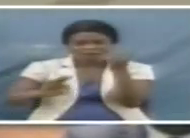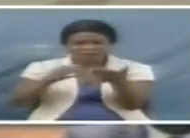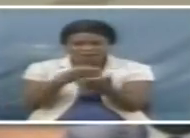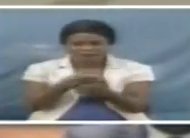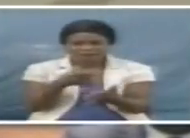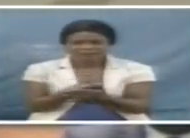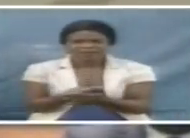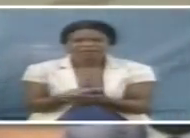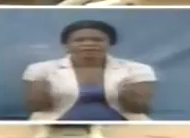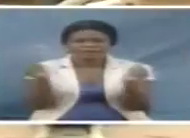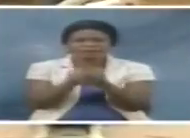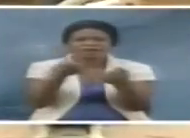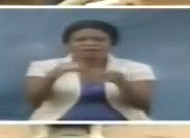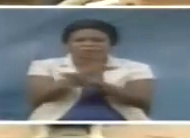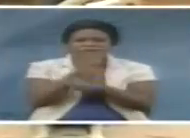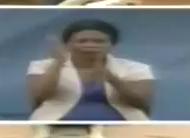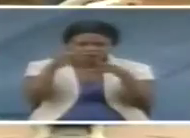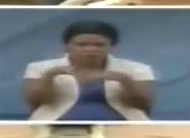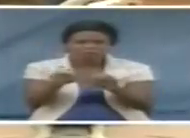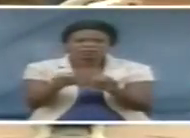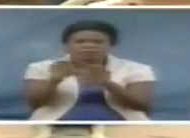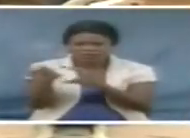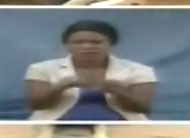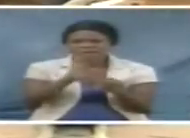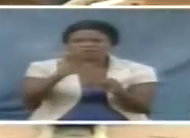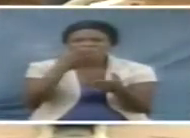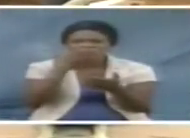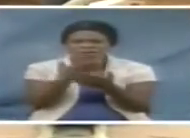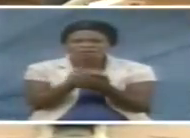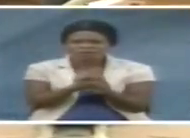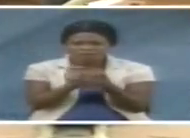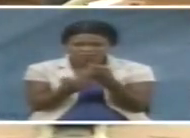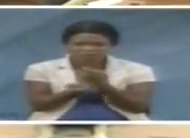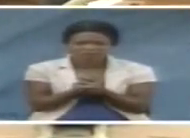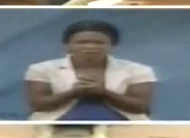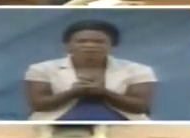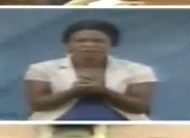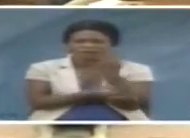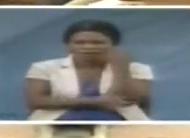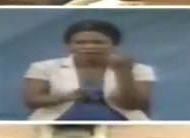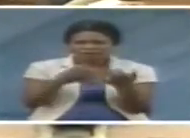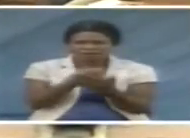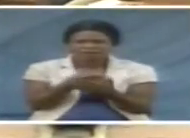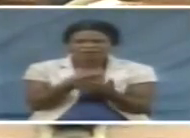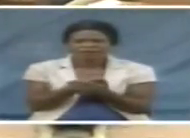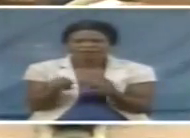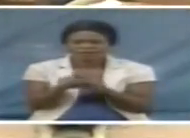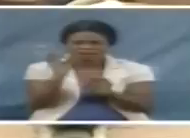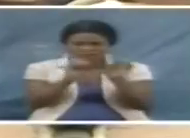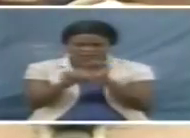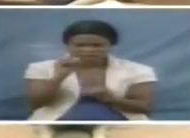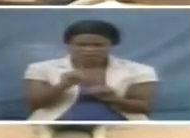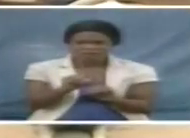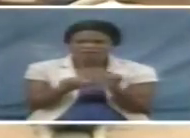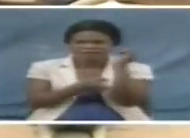8%. In the foreign exchange market, the Bank of Zambia will continue to pursue a flexible exchange